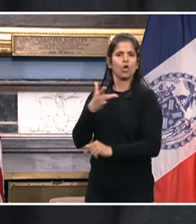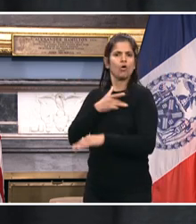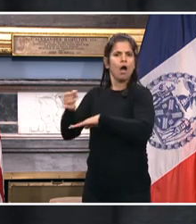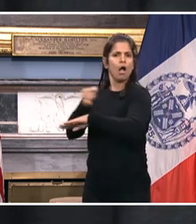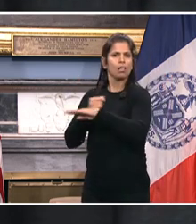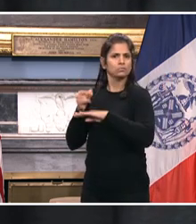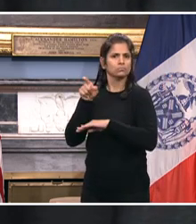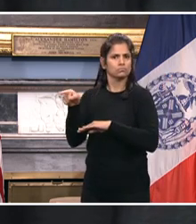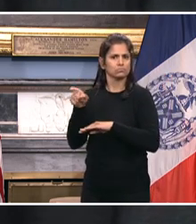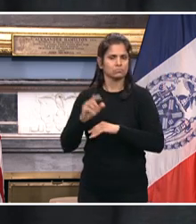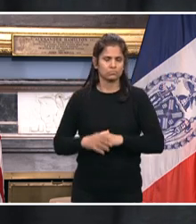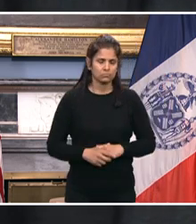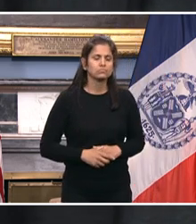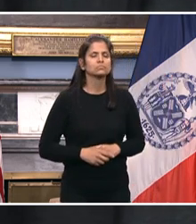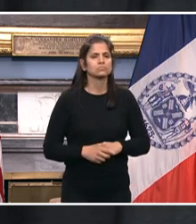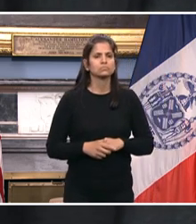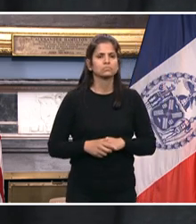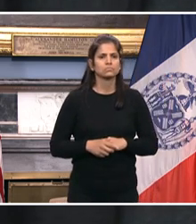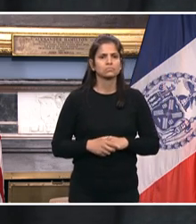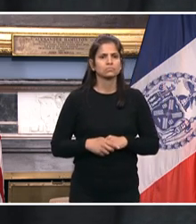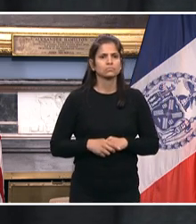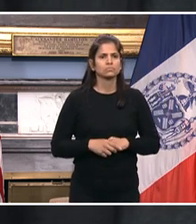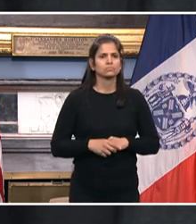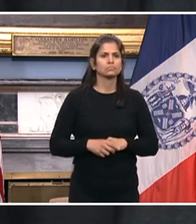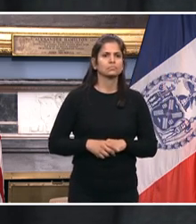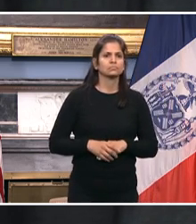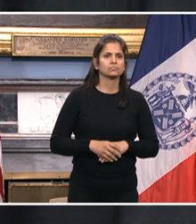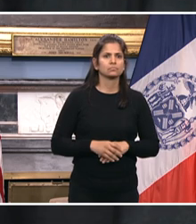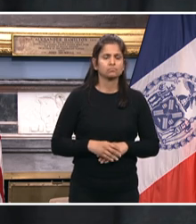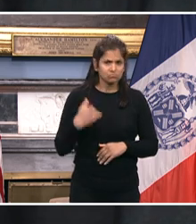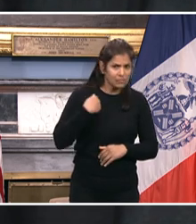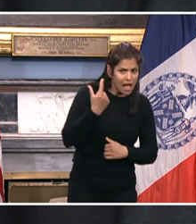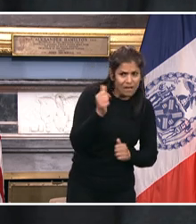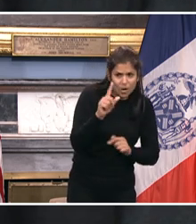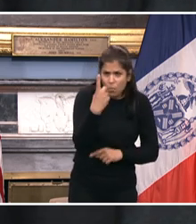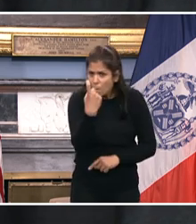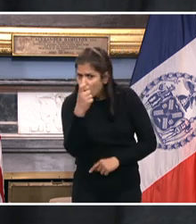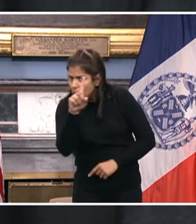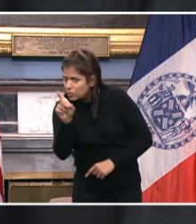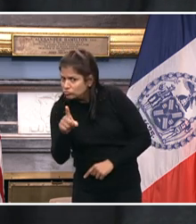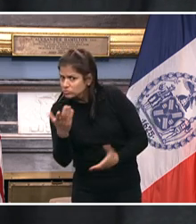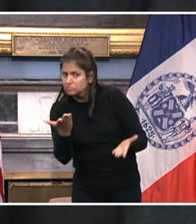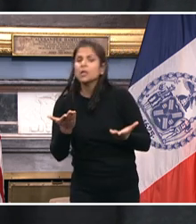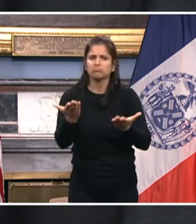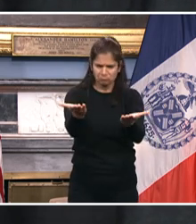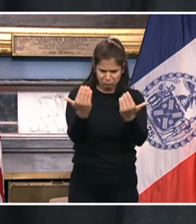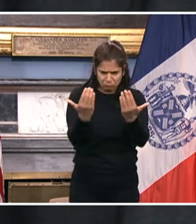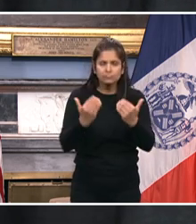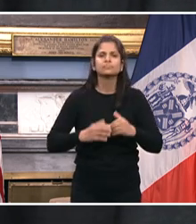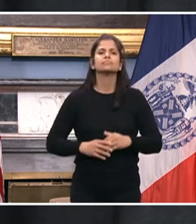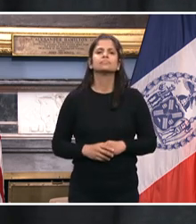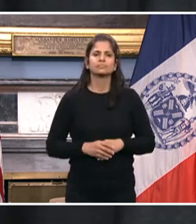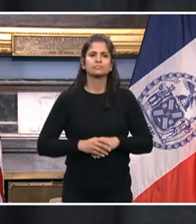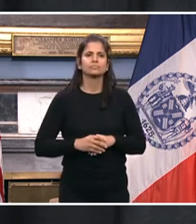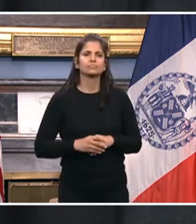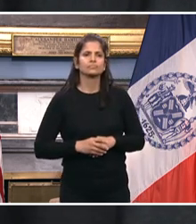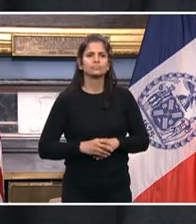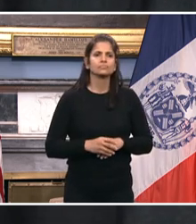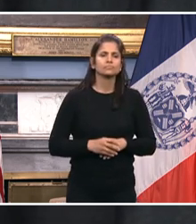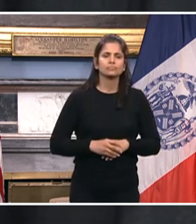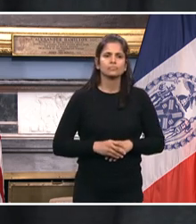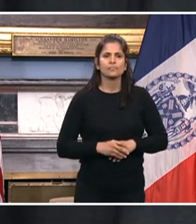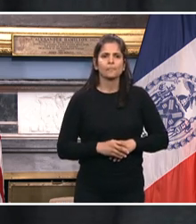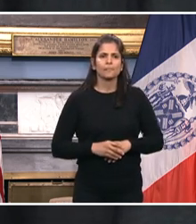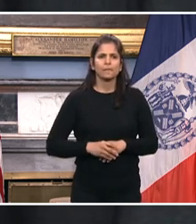Yeah, I just have You had one more or not? I have another question. Okay, go ahead, finish up. So, I mean, these people, are they, you know, is it possible that they're